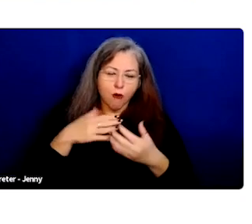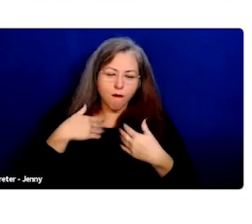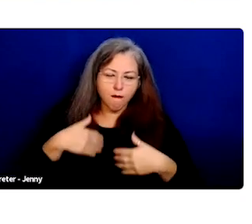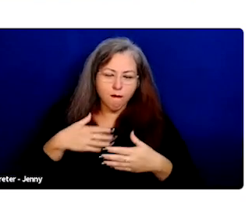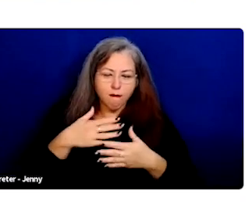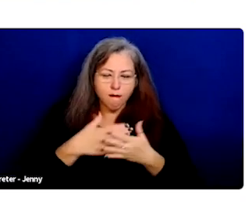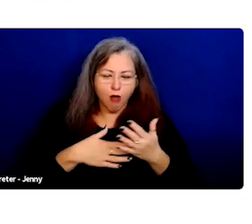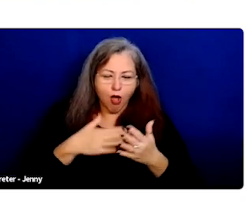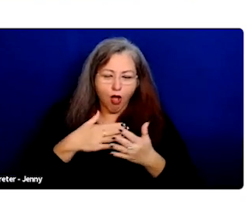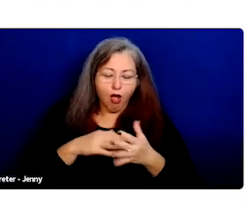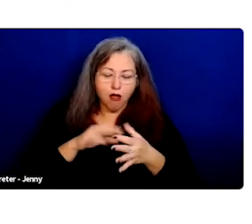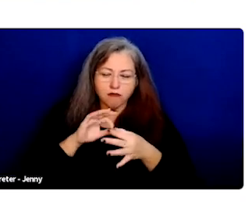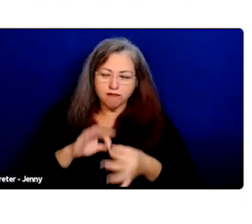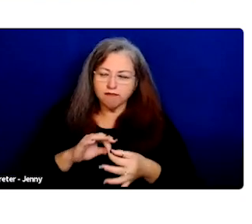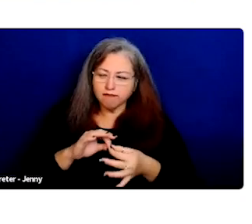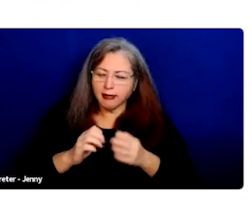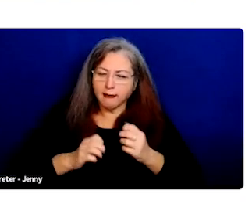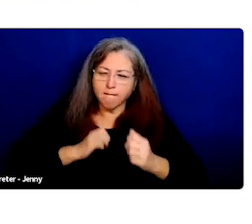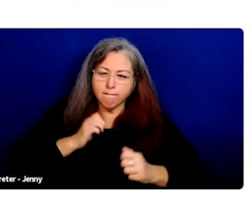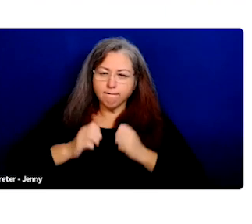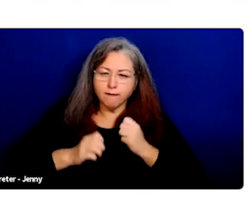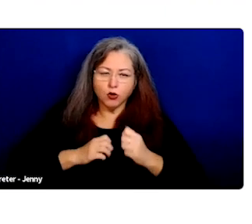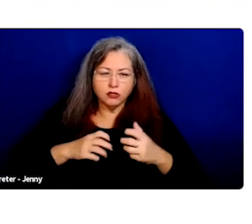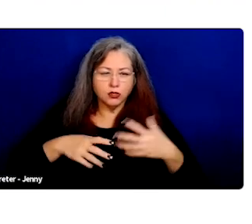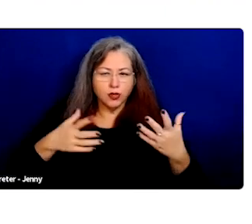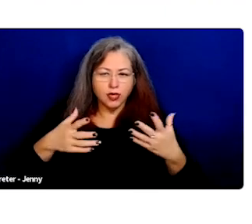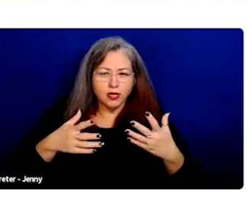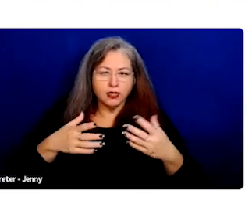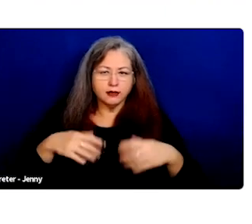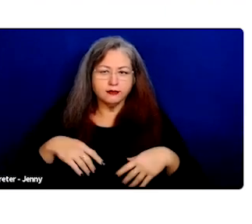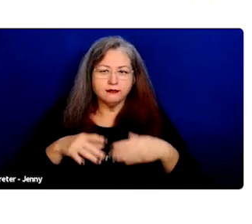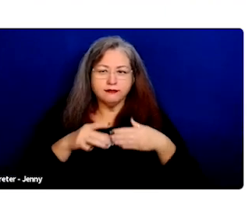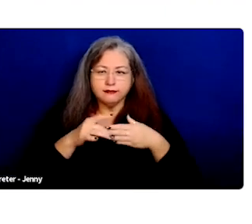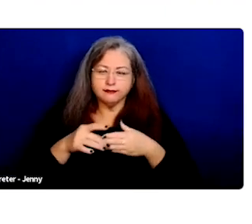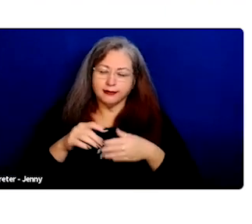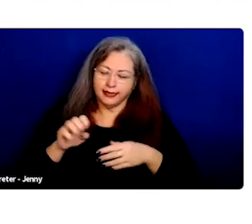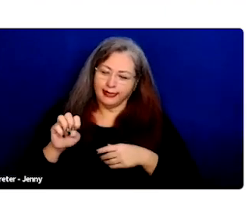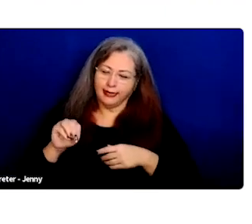are emotional, that emote.